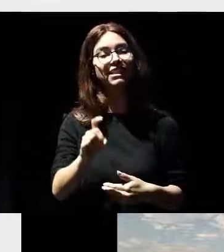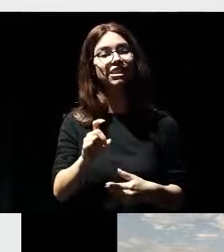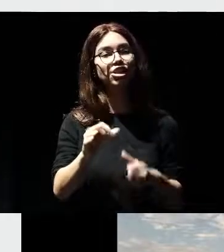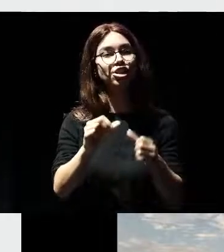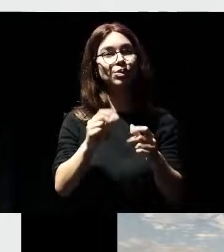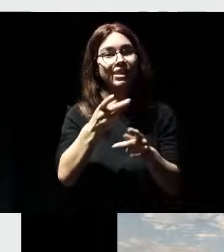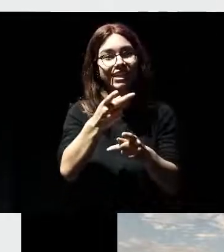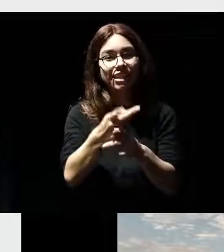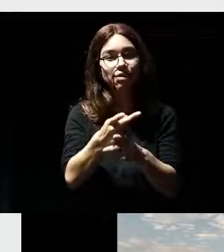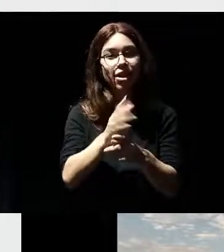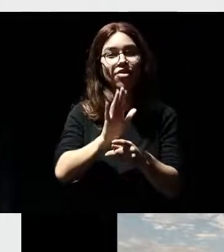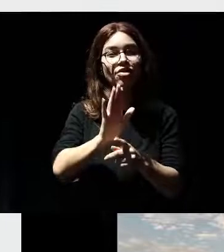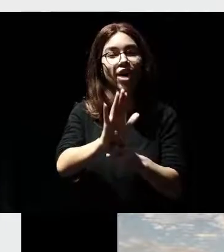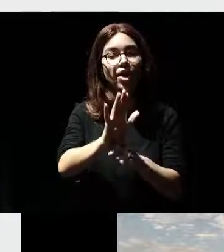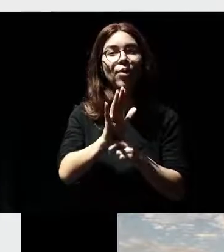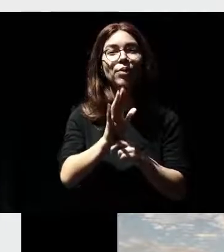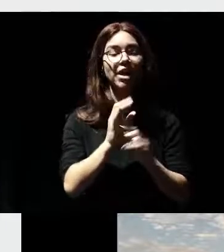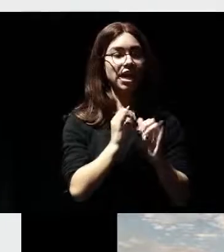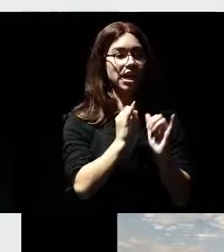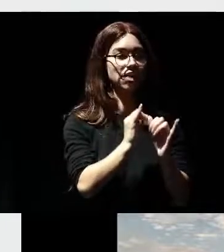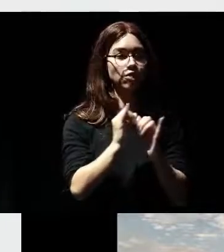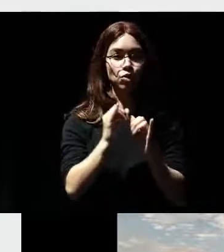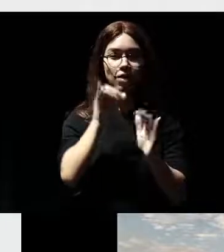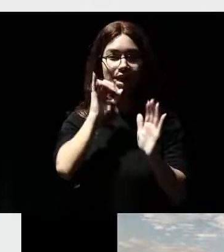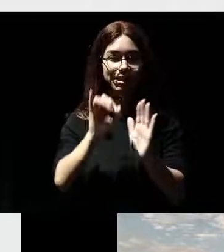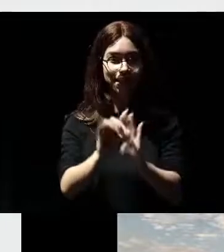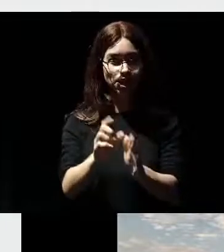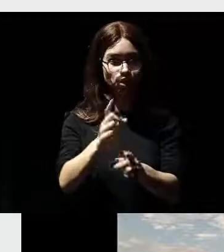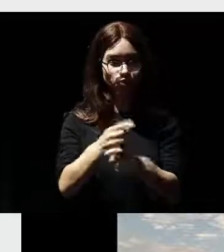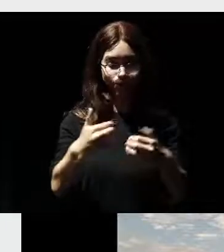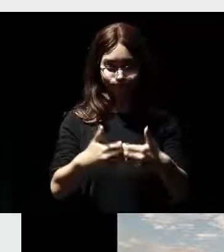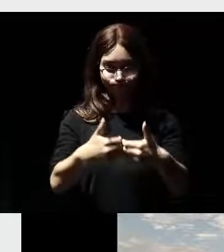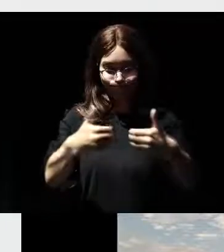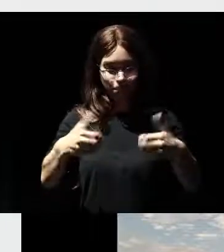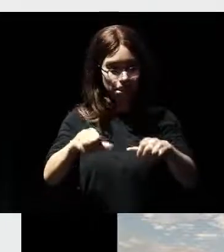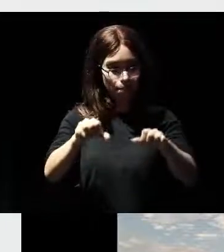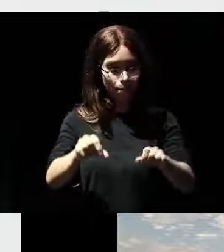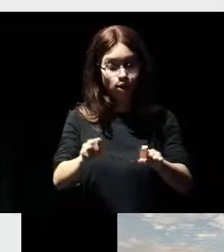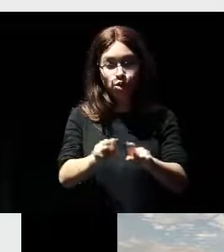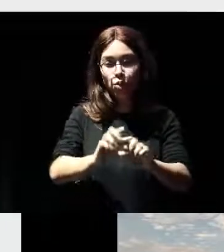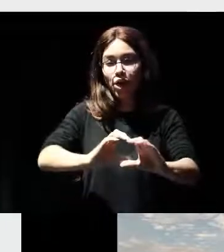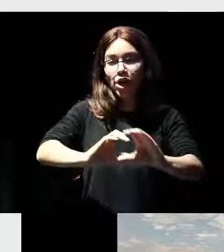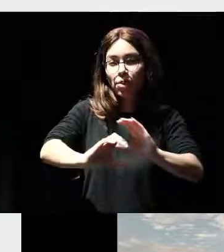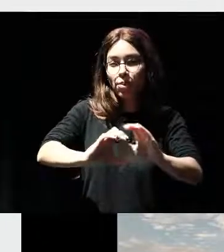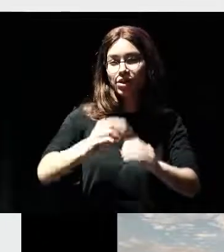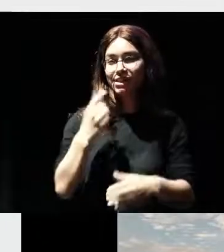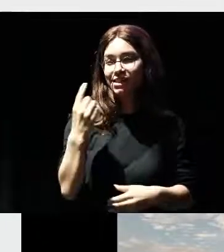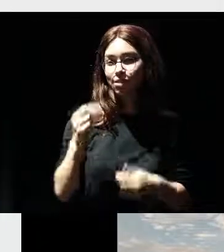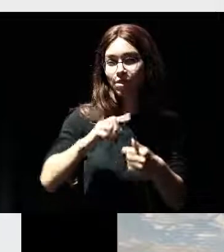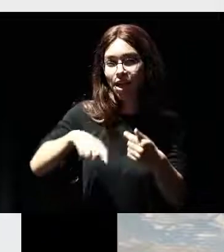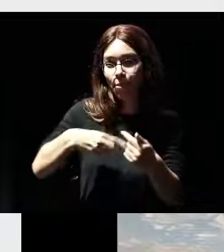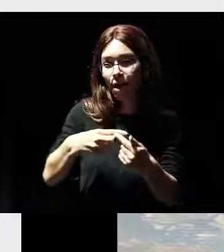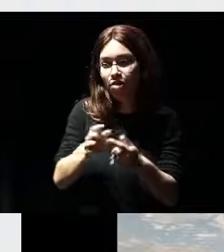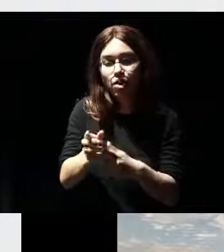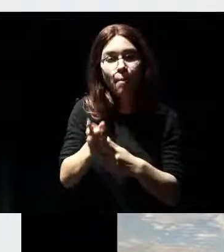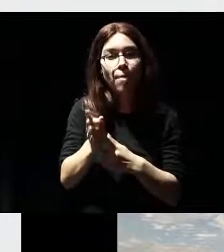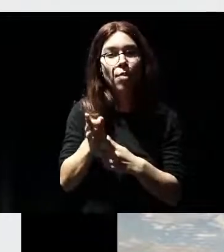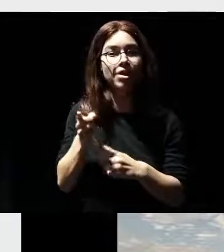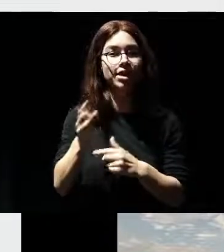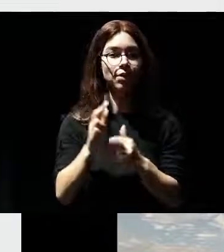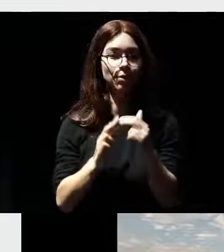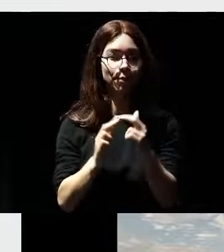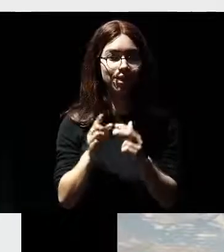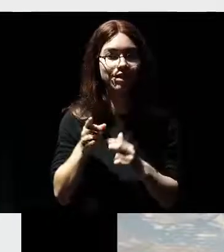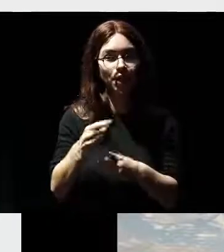their individual identity, their individual ability to communicate something about the moment in which they were